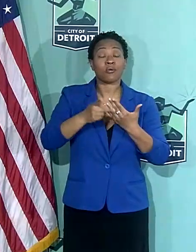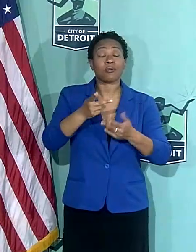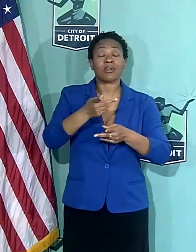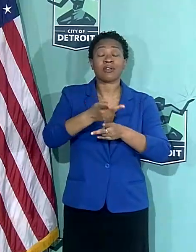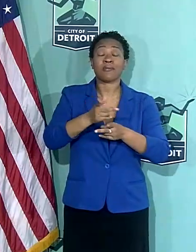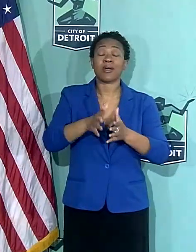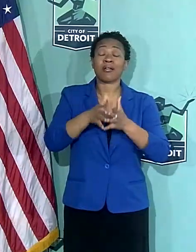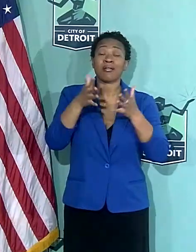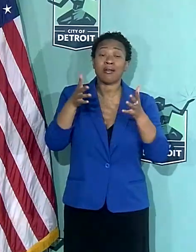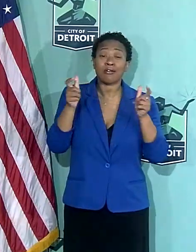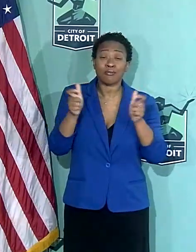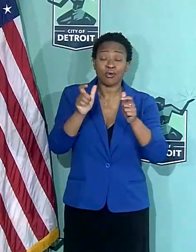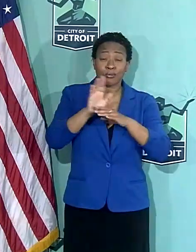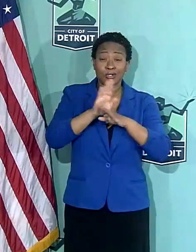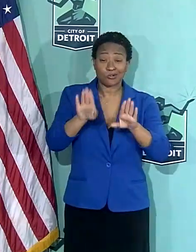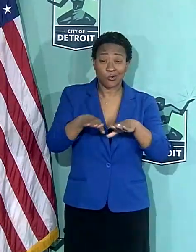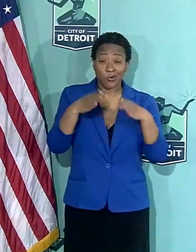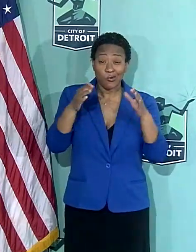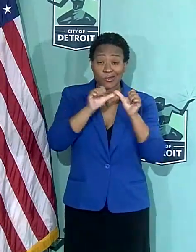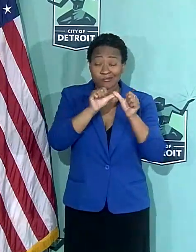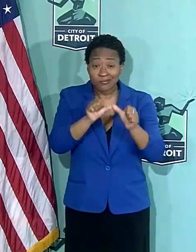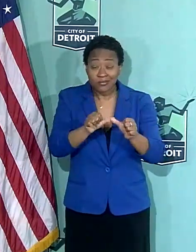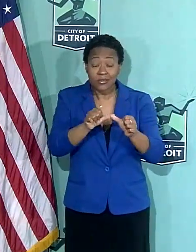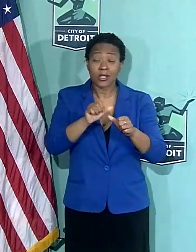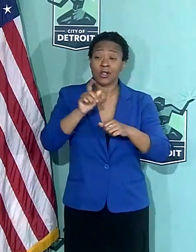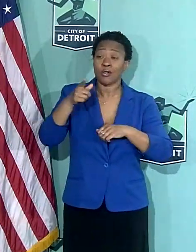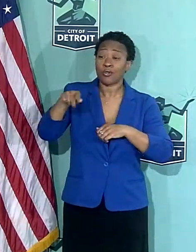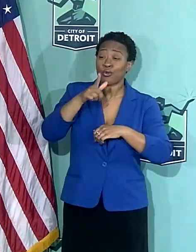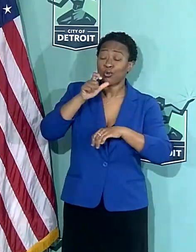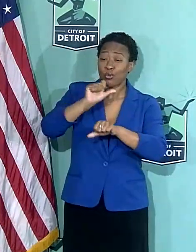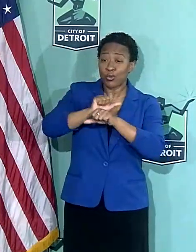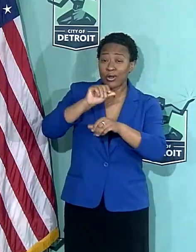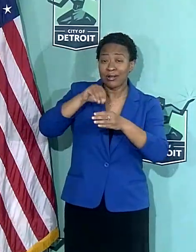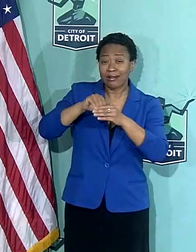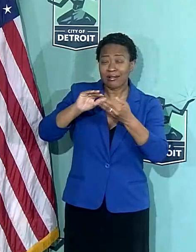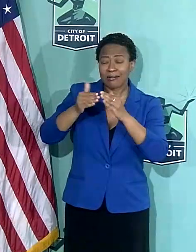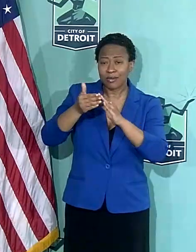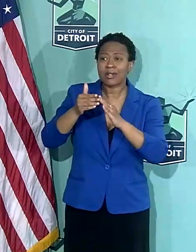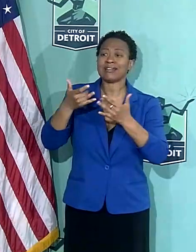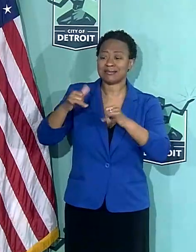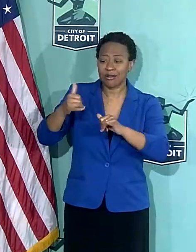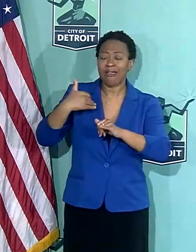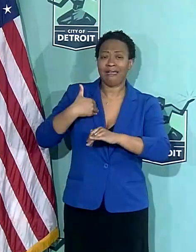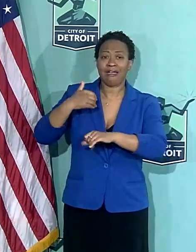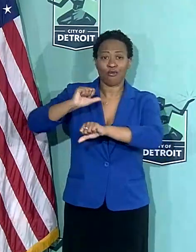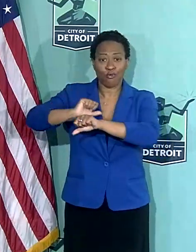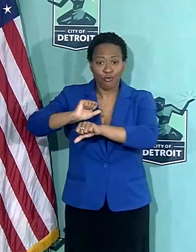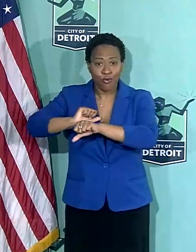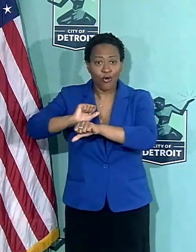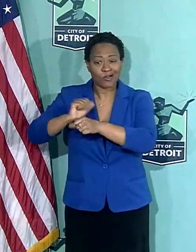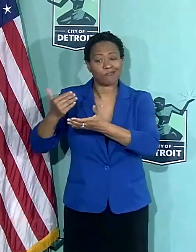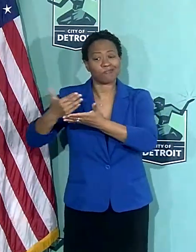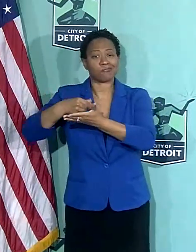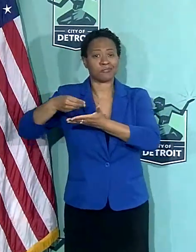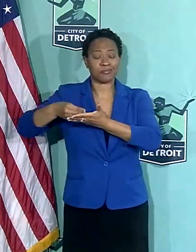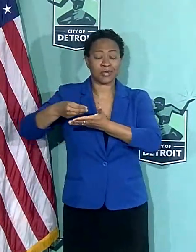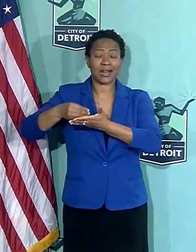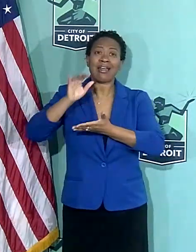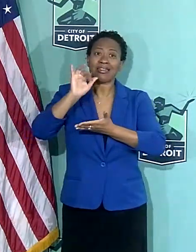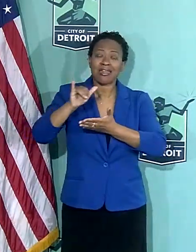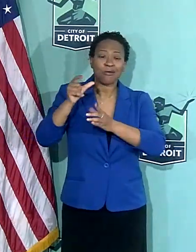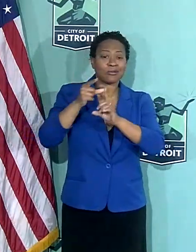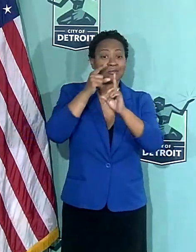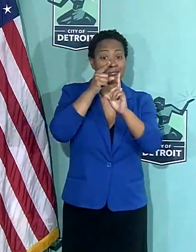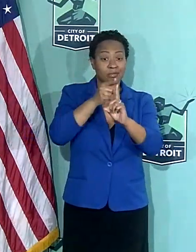businesses open. It kept a lot of people that actually work in the community with employment. And that's one of my biggest things. I wanted to make sure